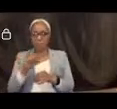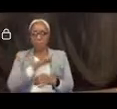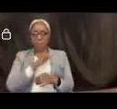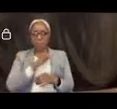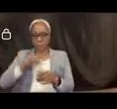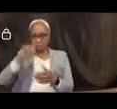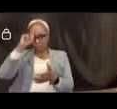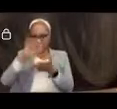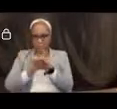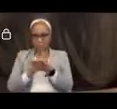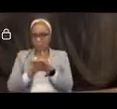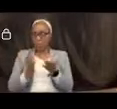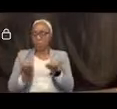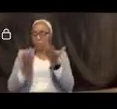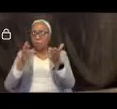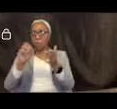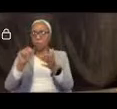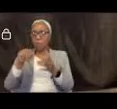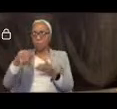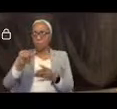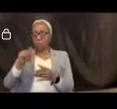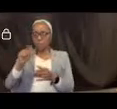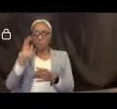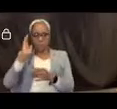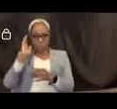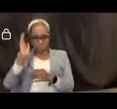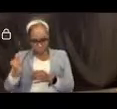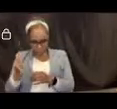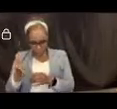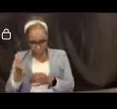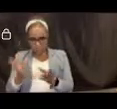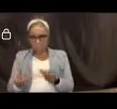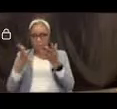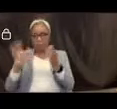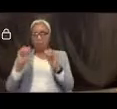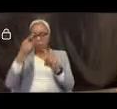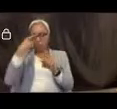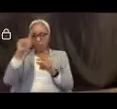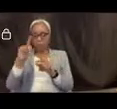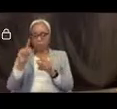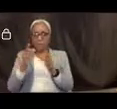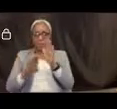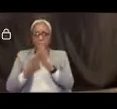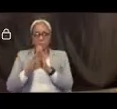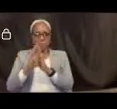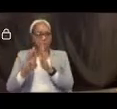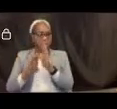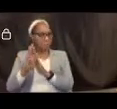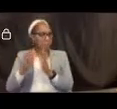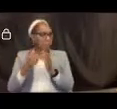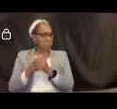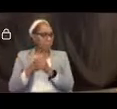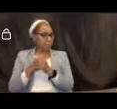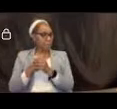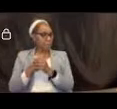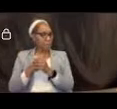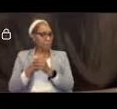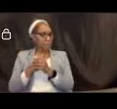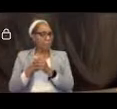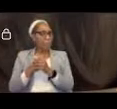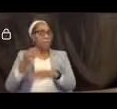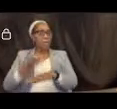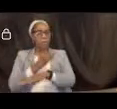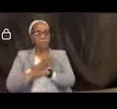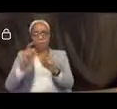the proposed replat will provide a good opportunity for infill development, which should have no adverse impact on the surrounding properties.